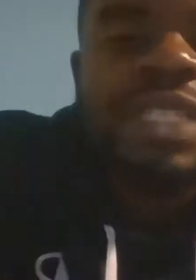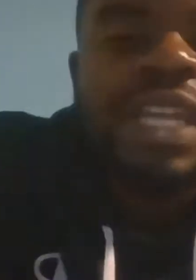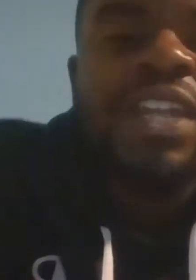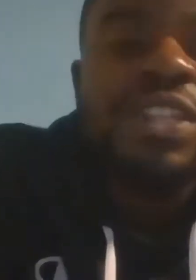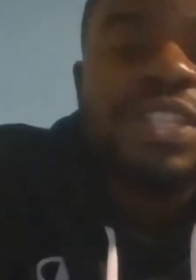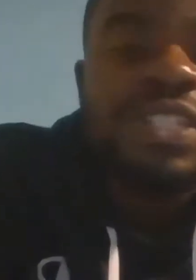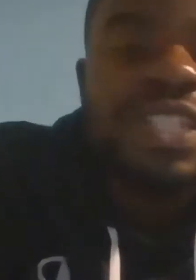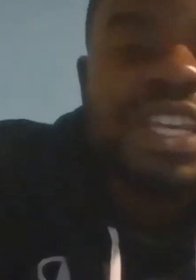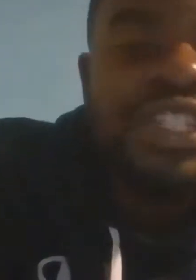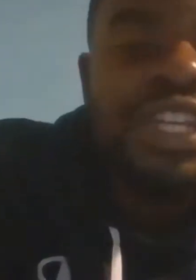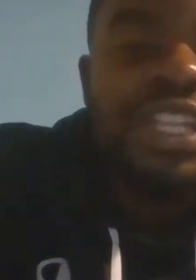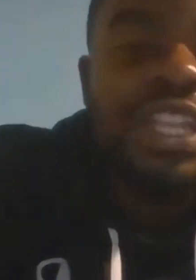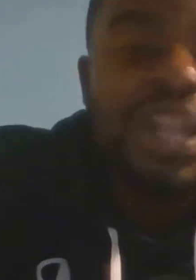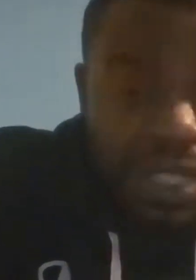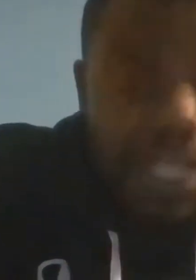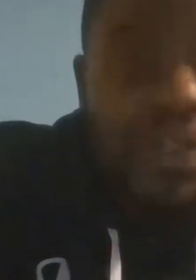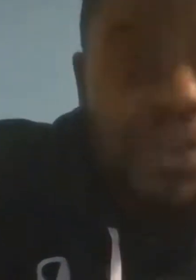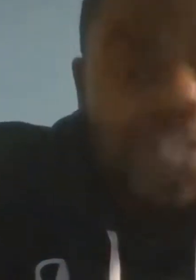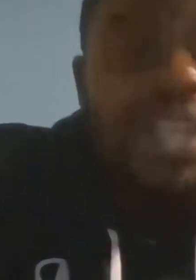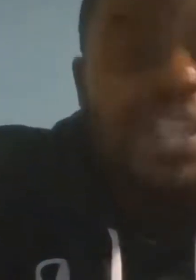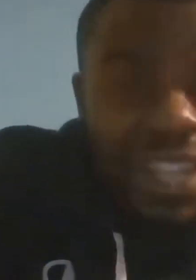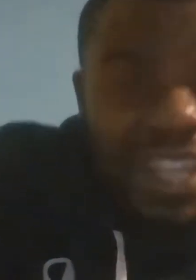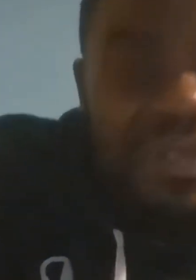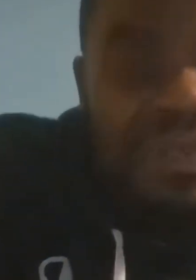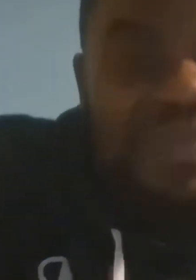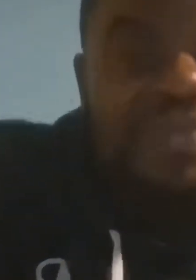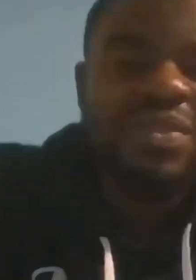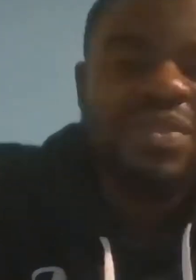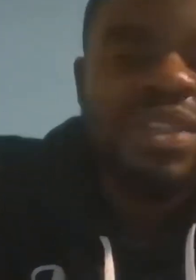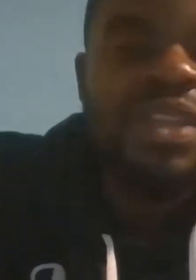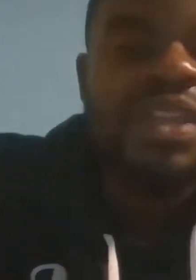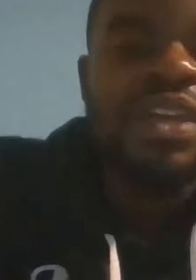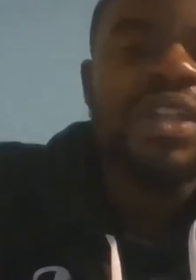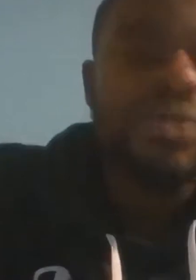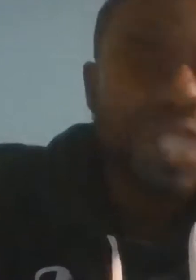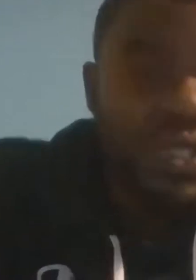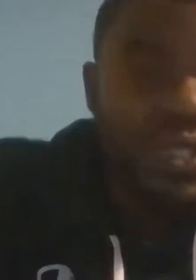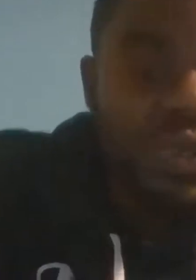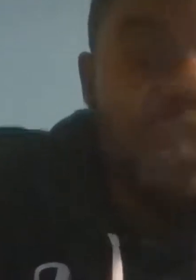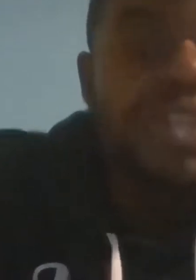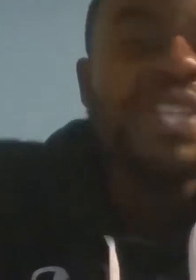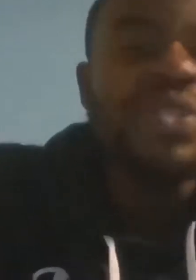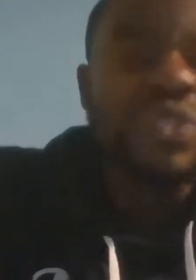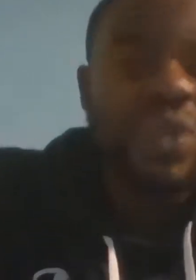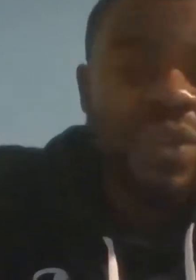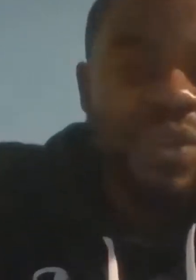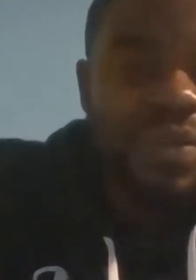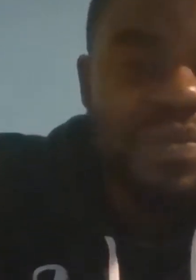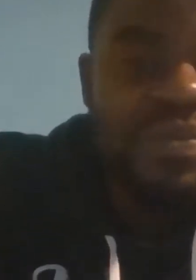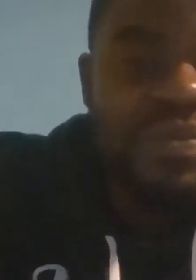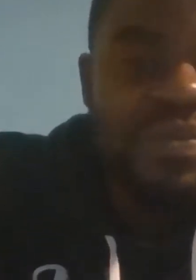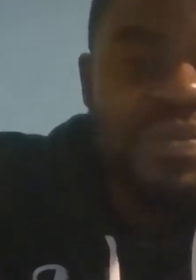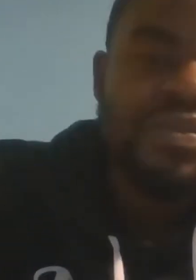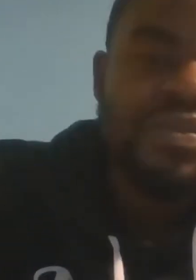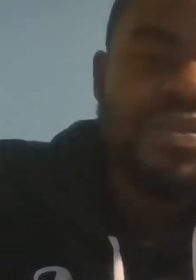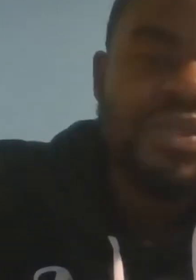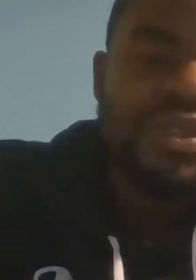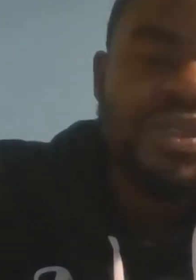When I'm standing on the stage, then I'll tell them good evening, and I'll dance to a Congolese song.